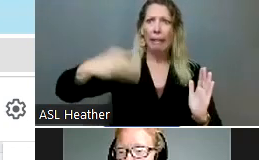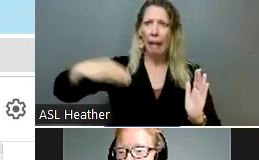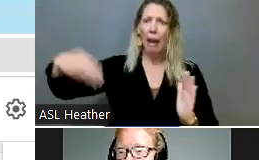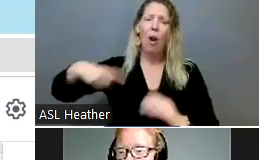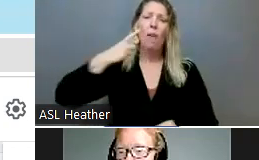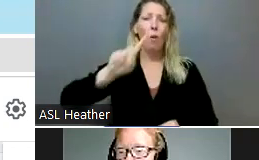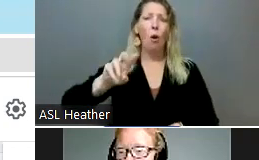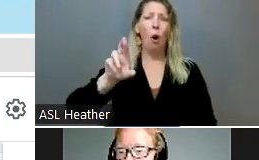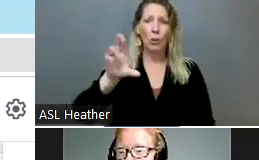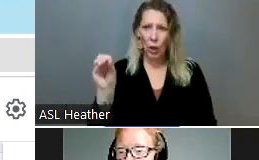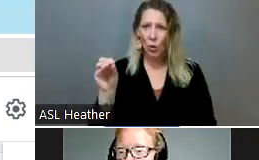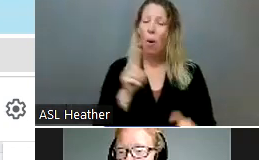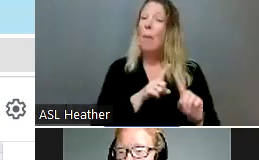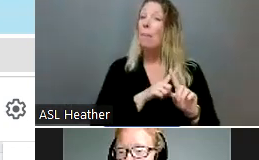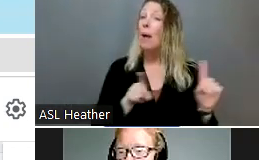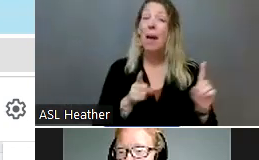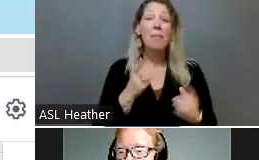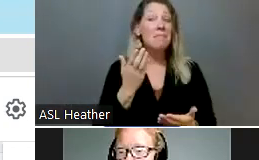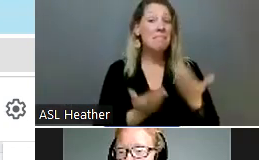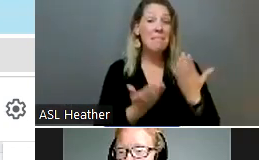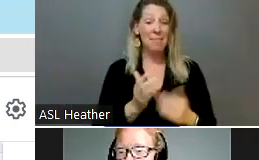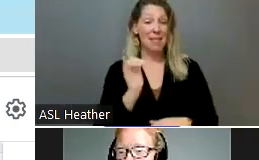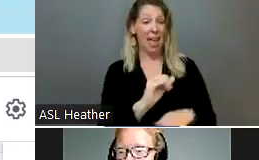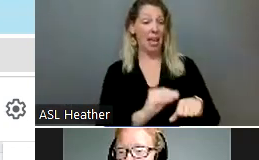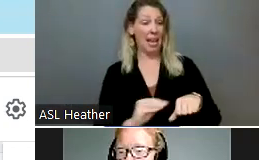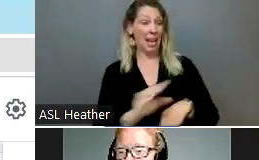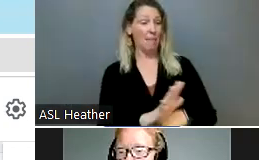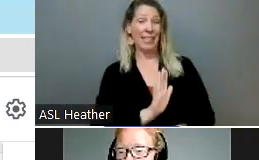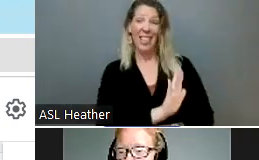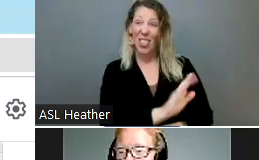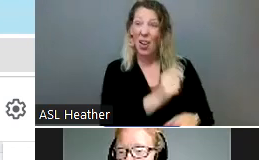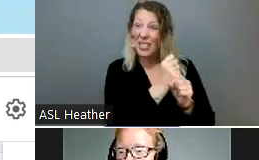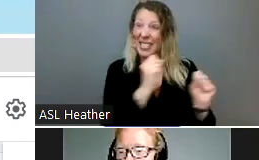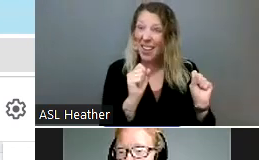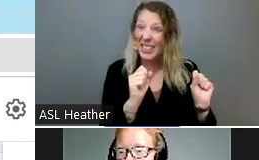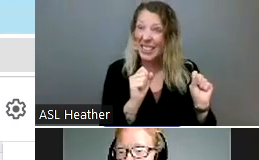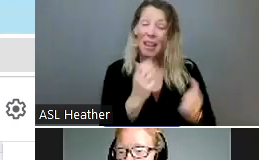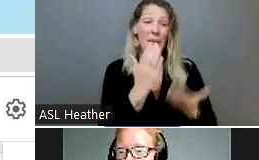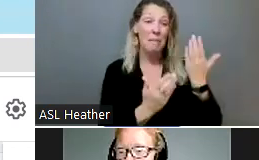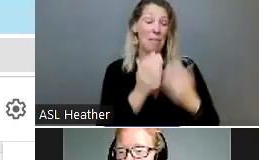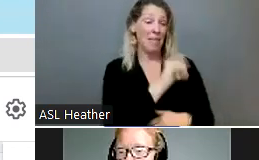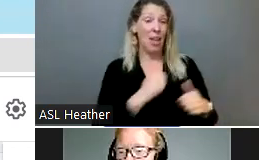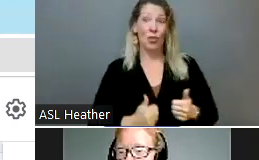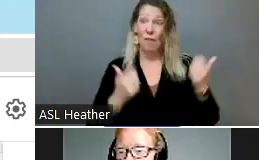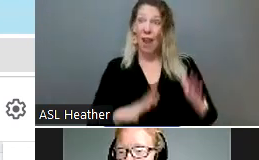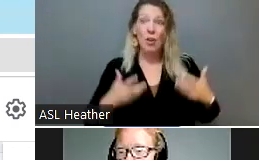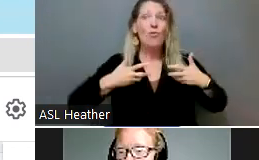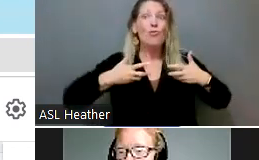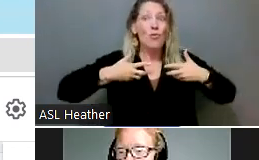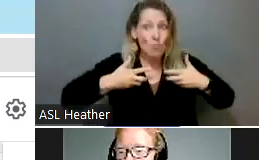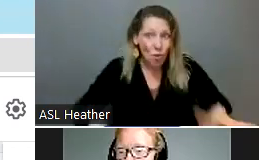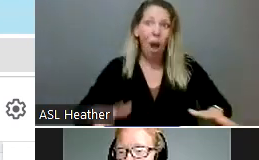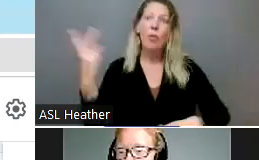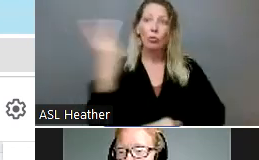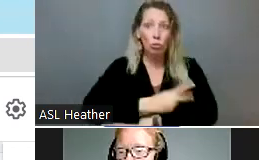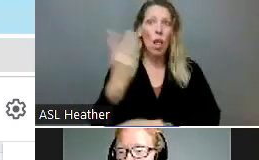order. But maybe that would impact their safety. And maybe the survivor doesn't want to take 2 days to fill out the